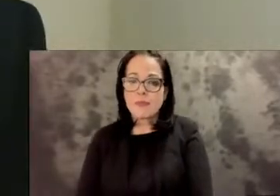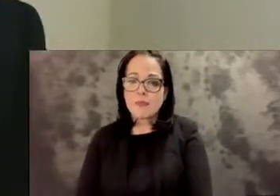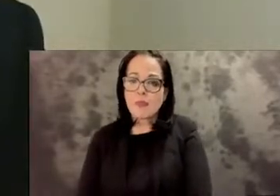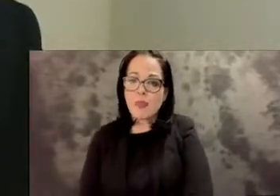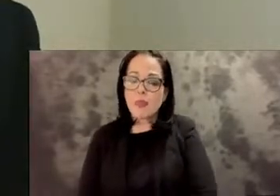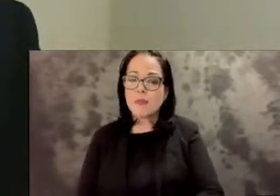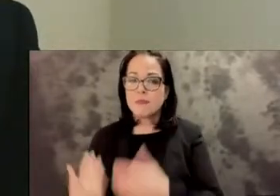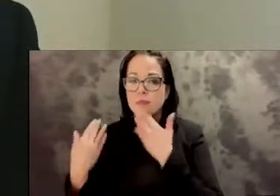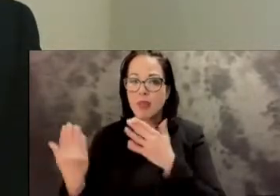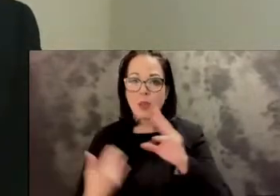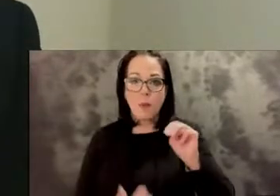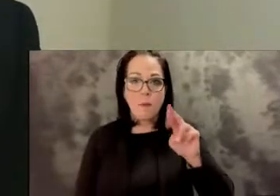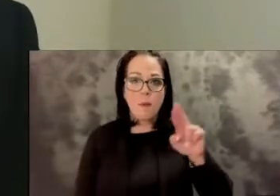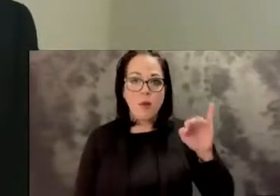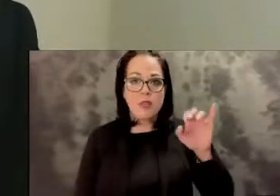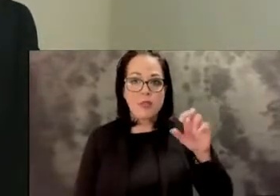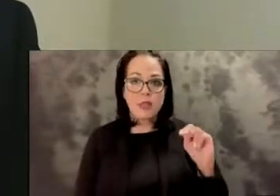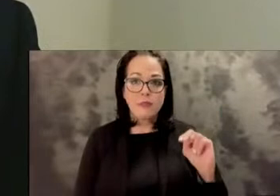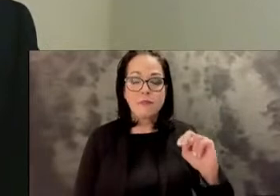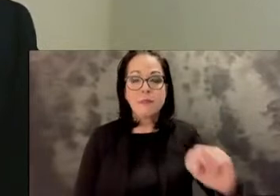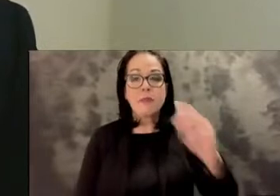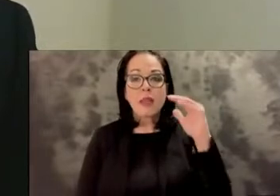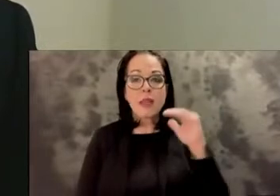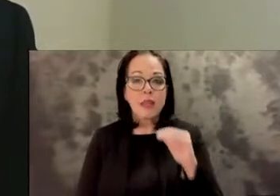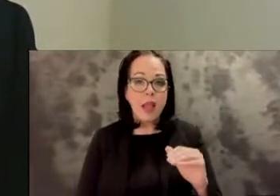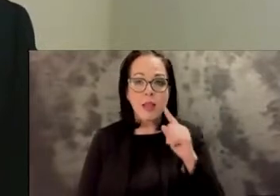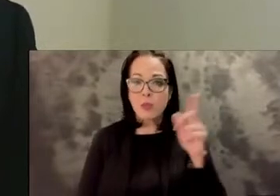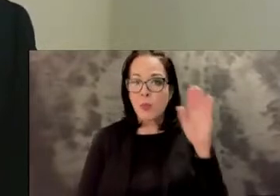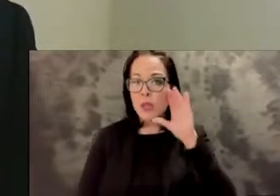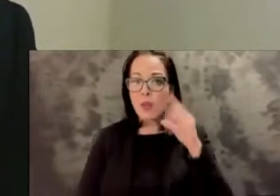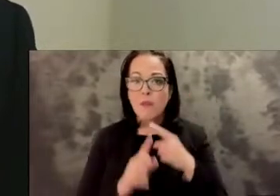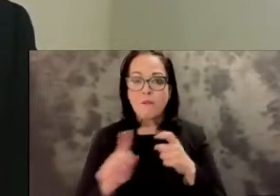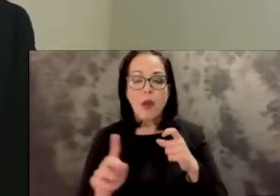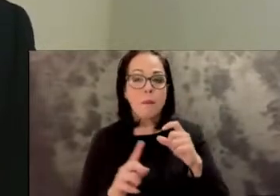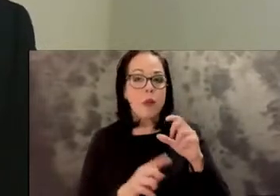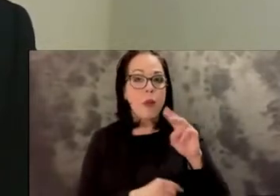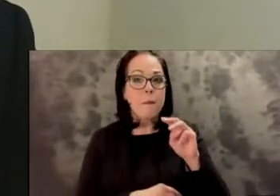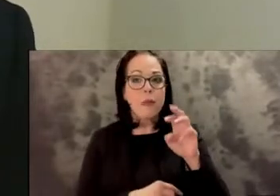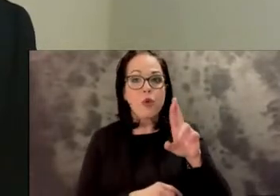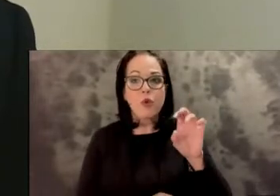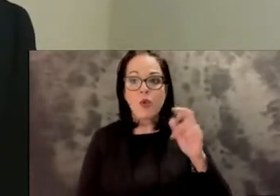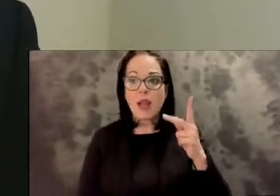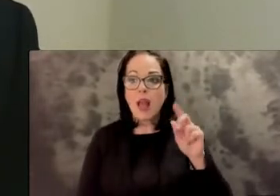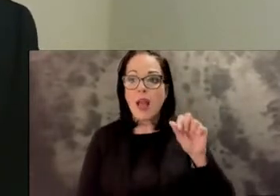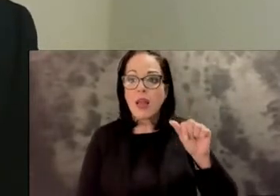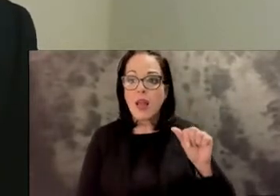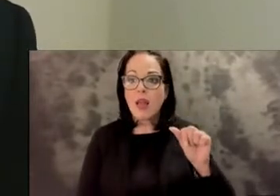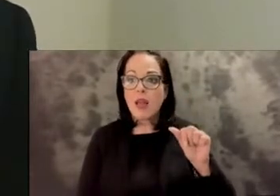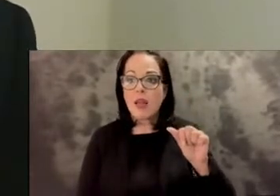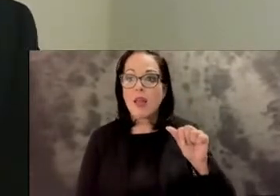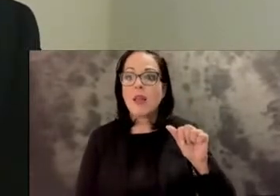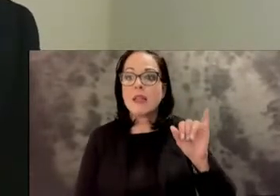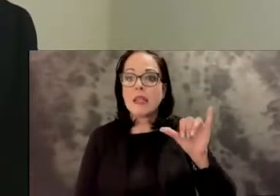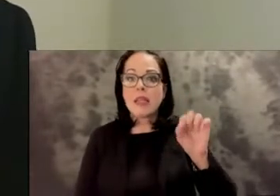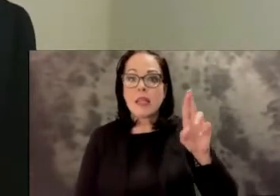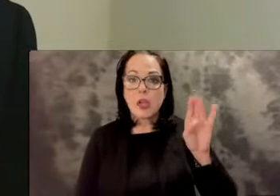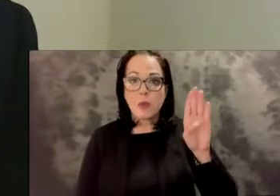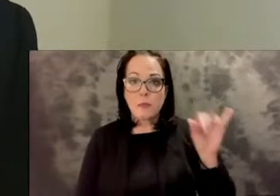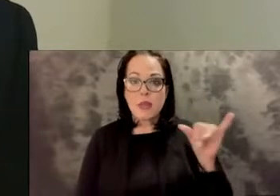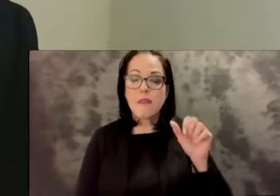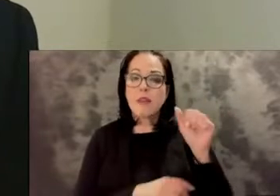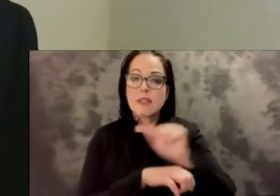Thank you, Ms. Morrison. Next, we will hear from Ms. Rakaya Yerby from the St. Louis